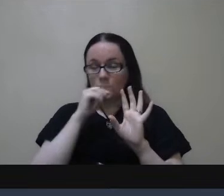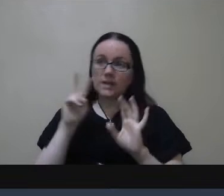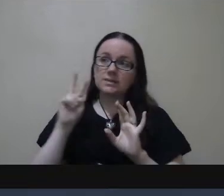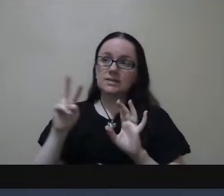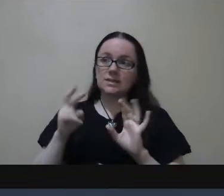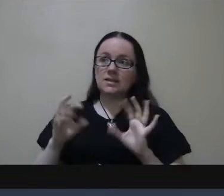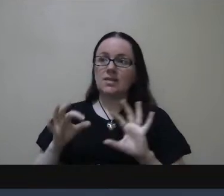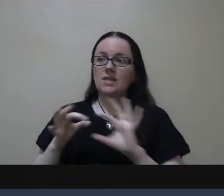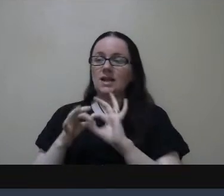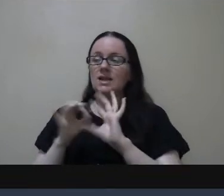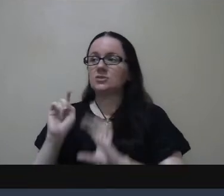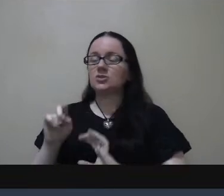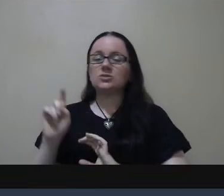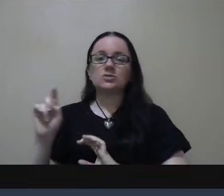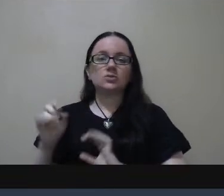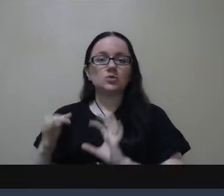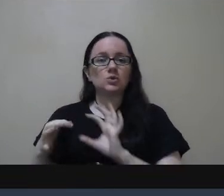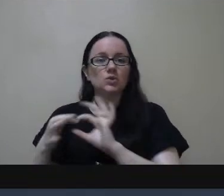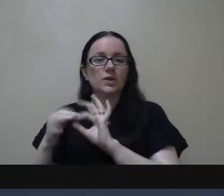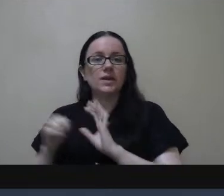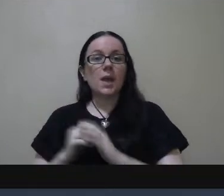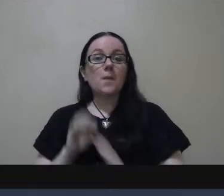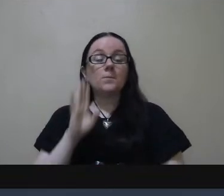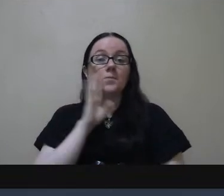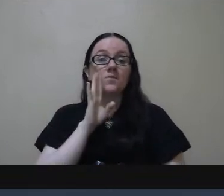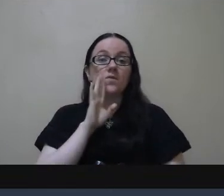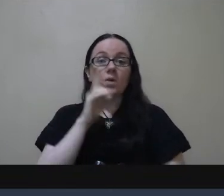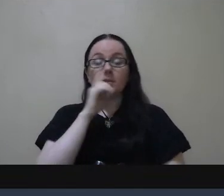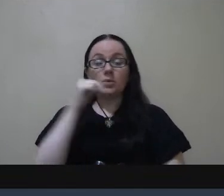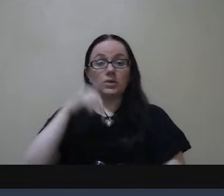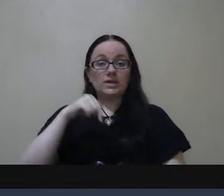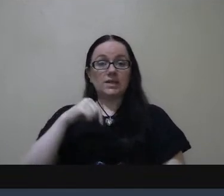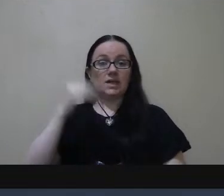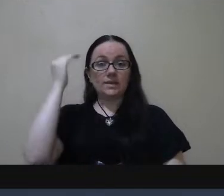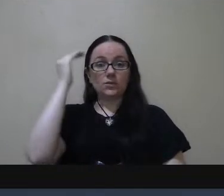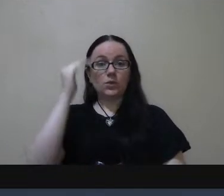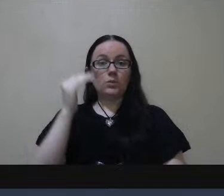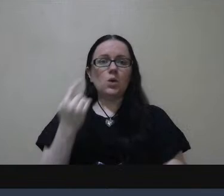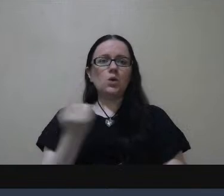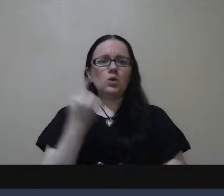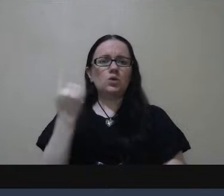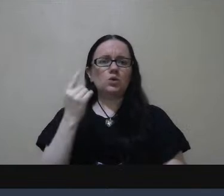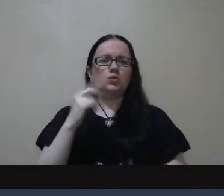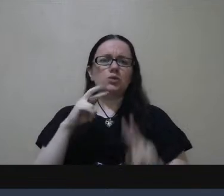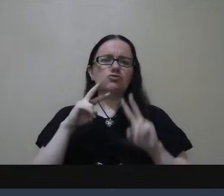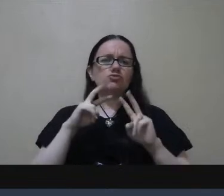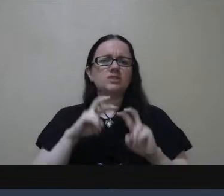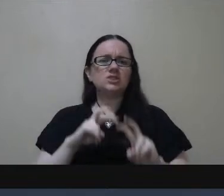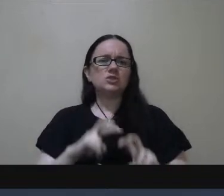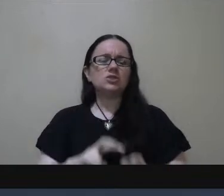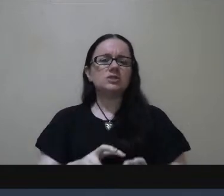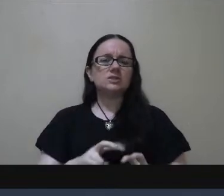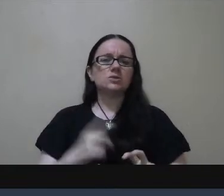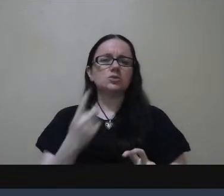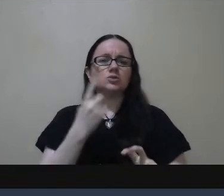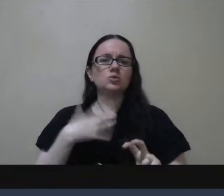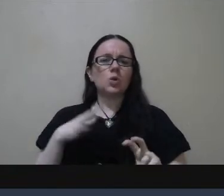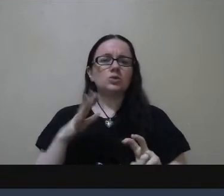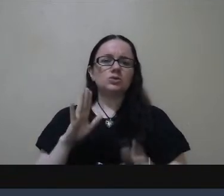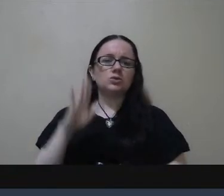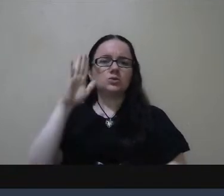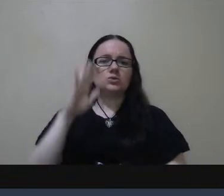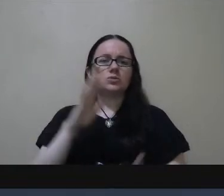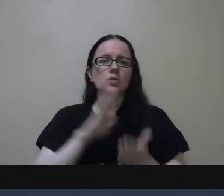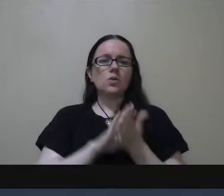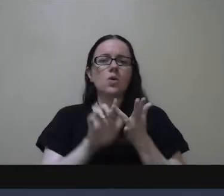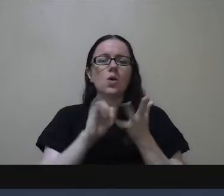room, before you do anything, could those of you who are researchers, clinicians, who would like to be the hosts for conversations, just